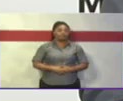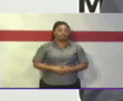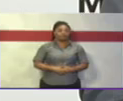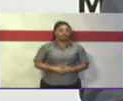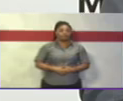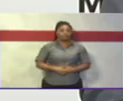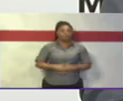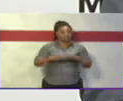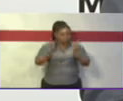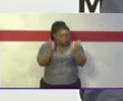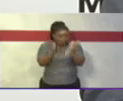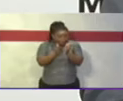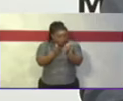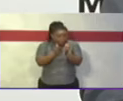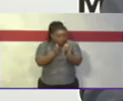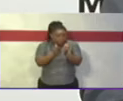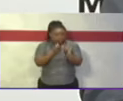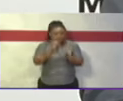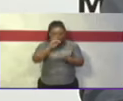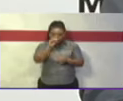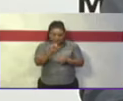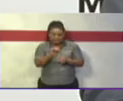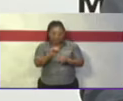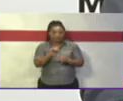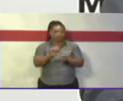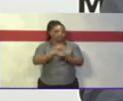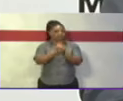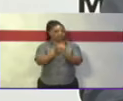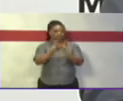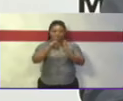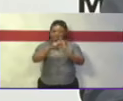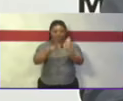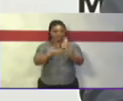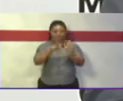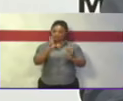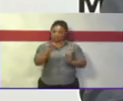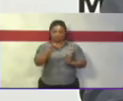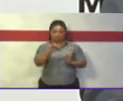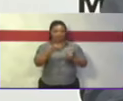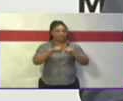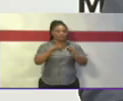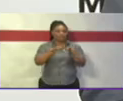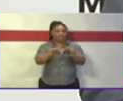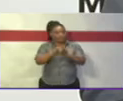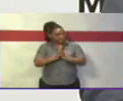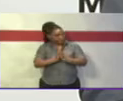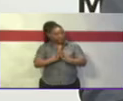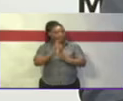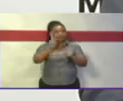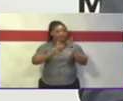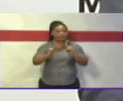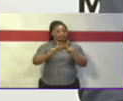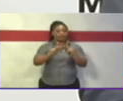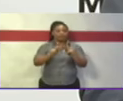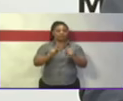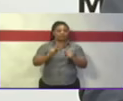small percentage of people to change the policy for. What we ask is that for persons coming in, anyone traveling, and within that 14-day